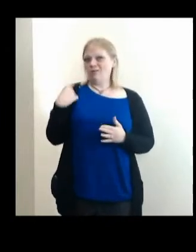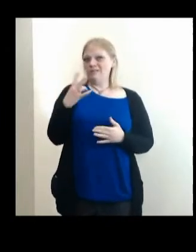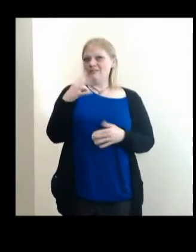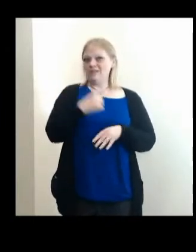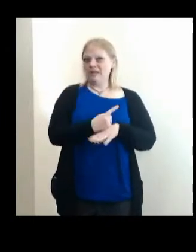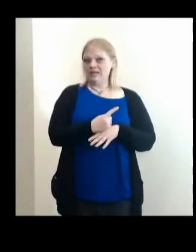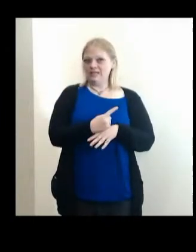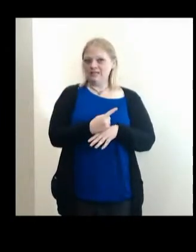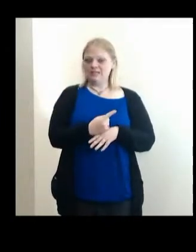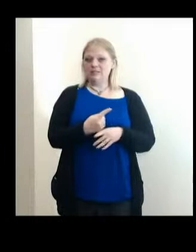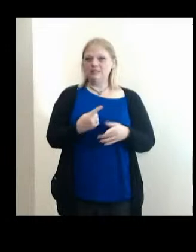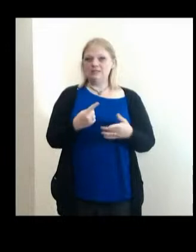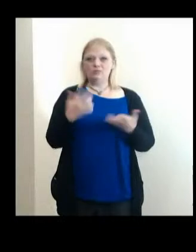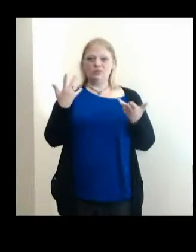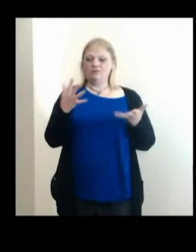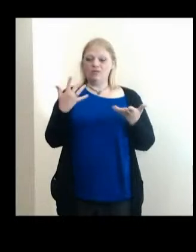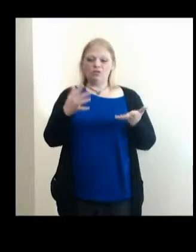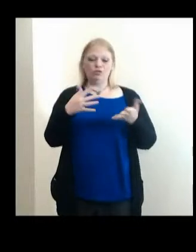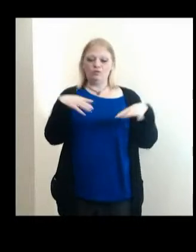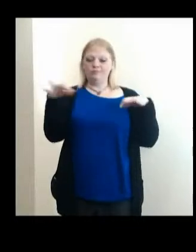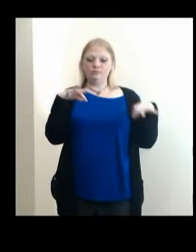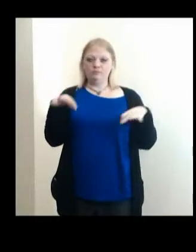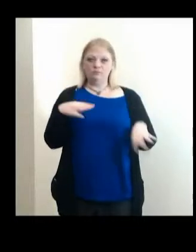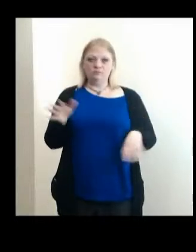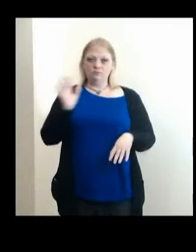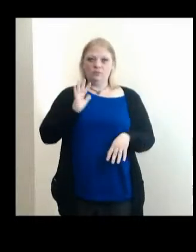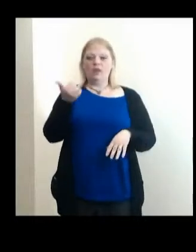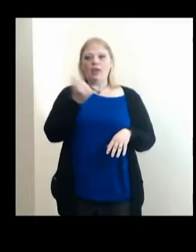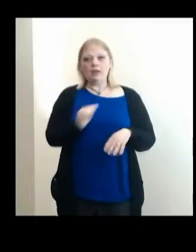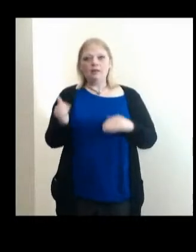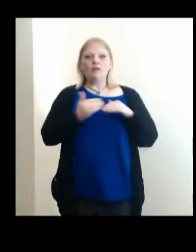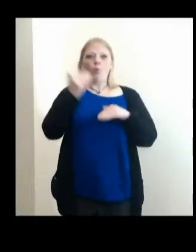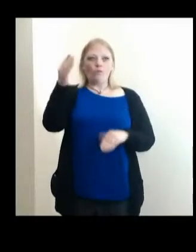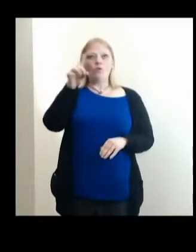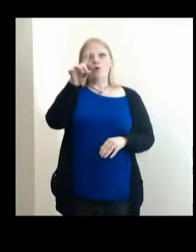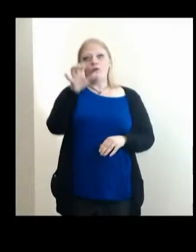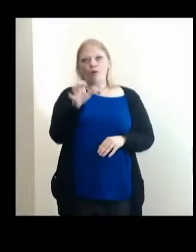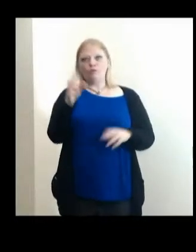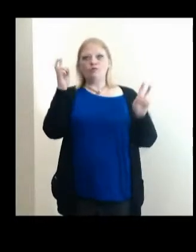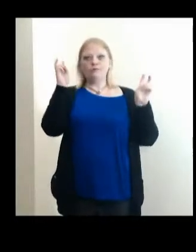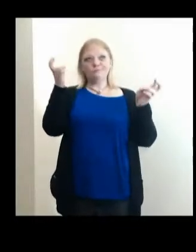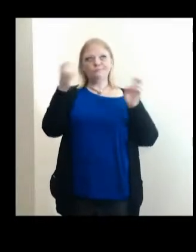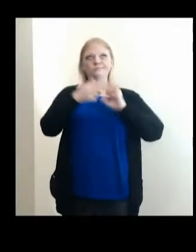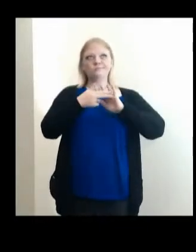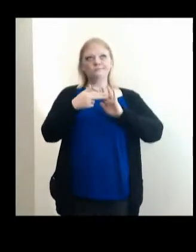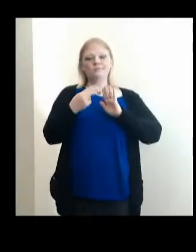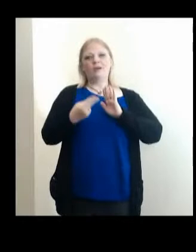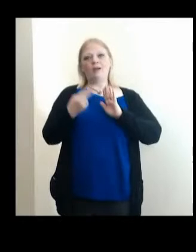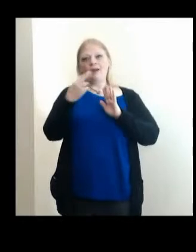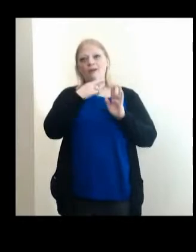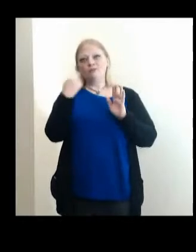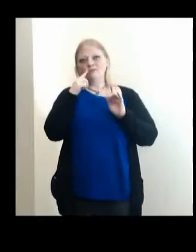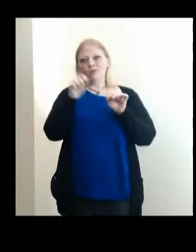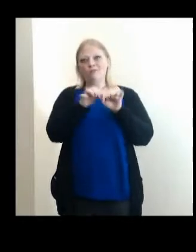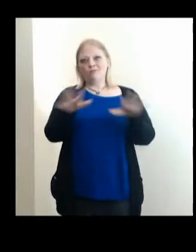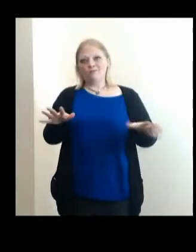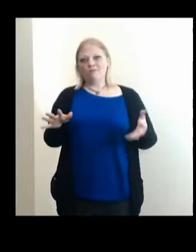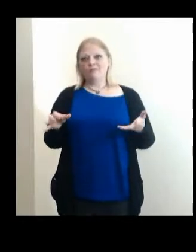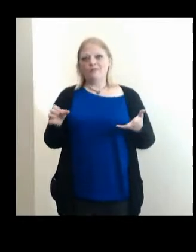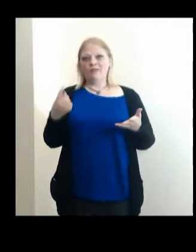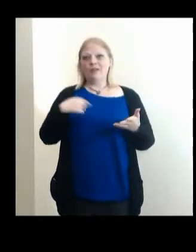days, which, as we've spoken in the past, anything over 100 is considered a high risk of transmission, and we